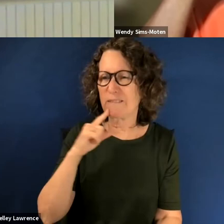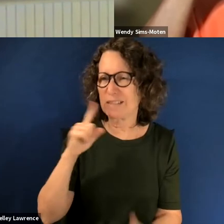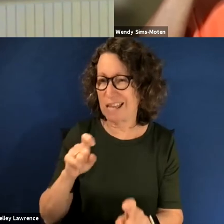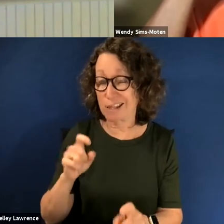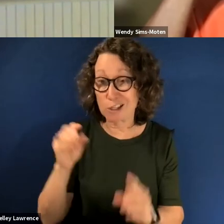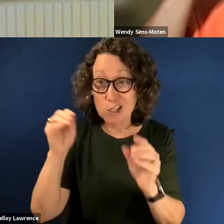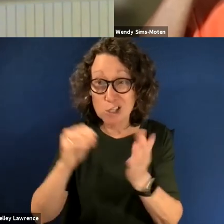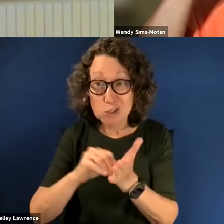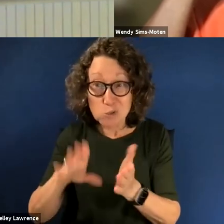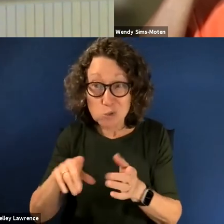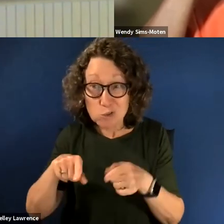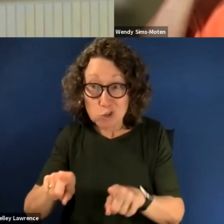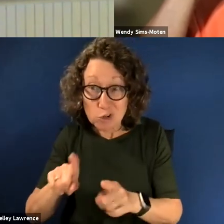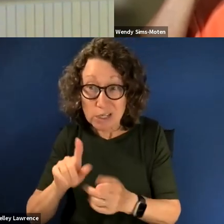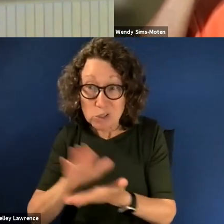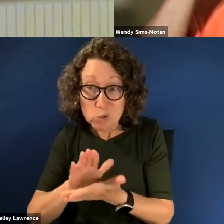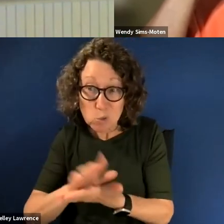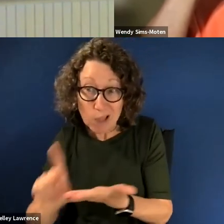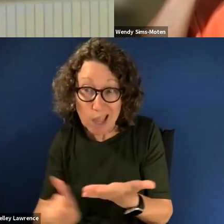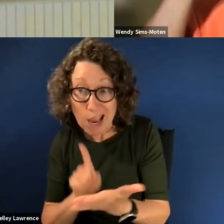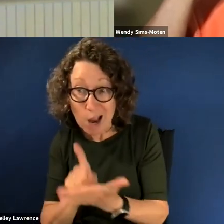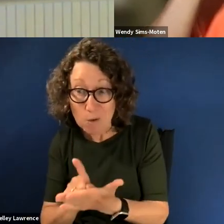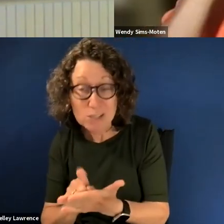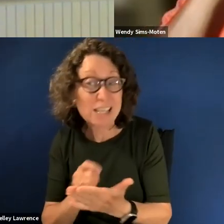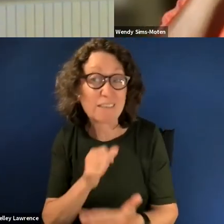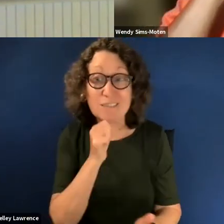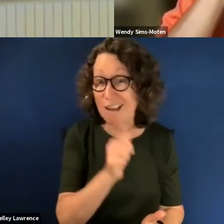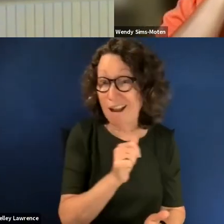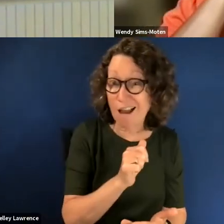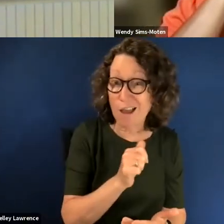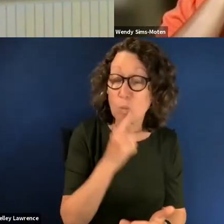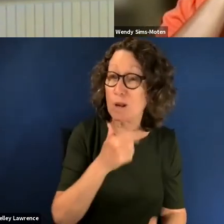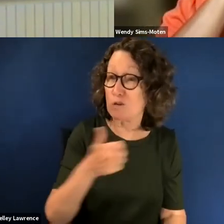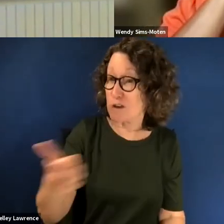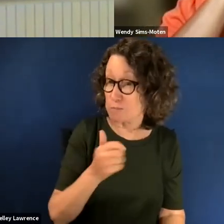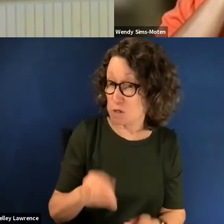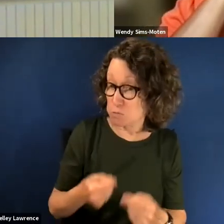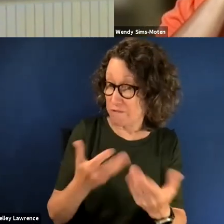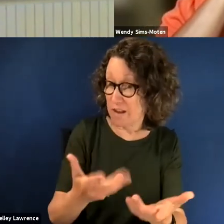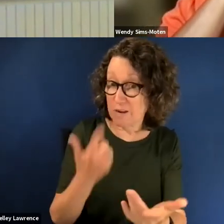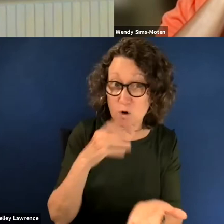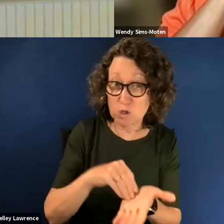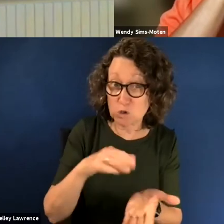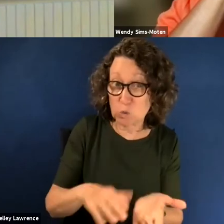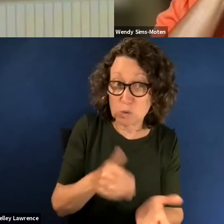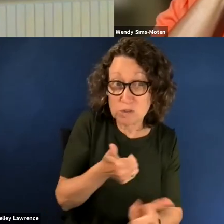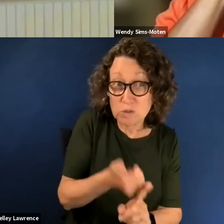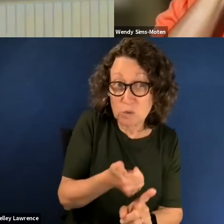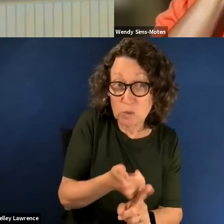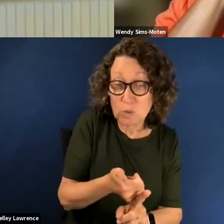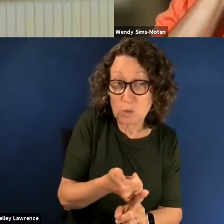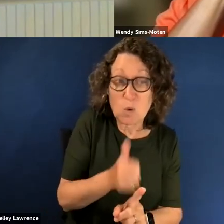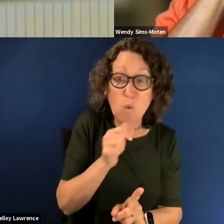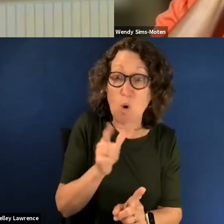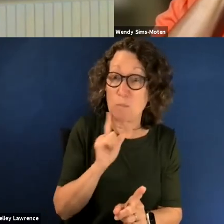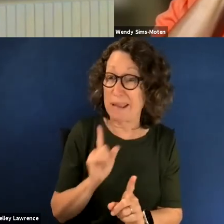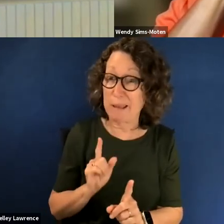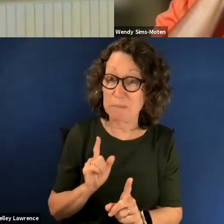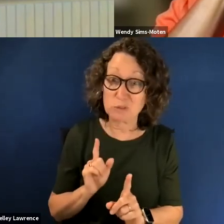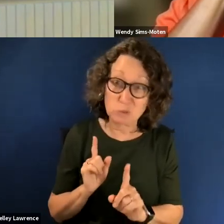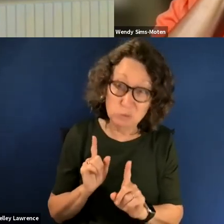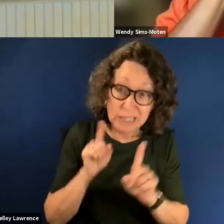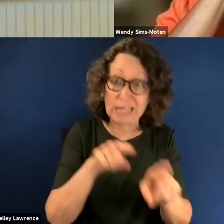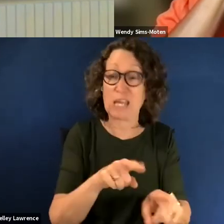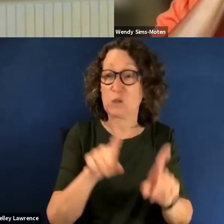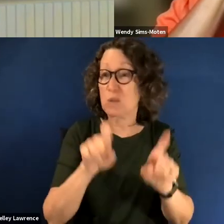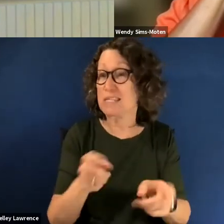be tested during school hours? And if they aren't, will transportation be provided for students that won't be able to get to